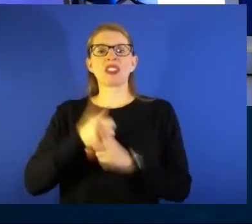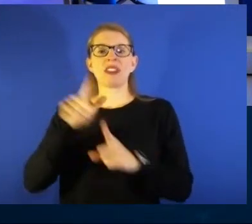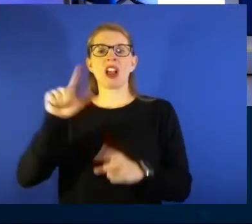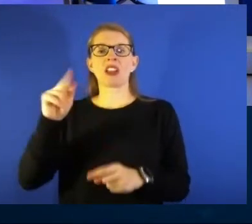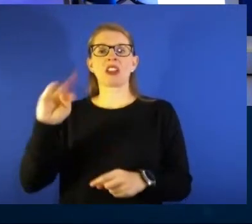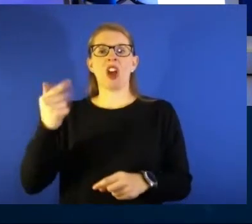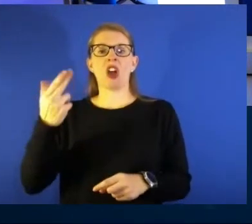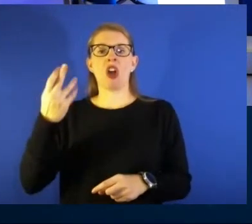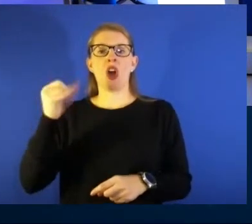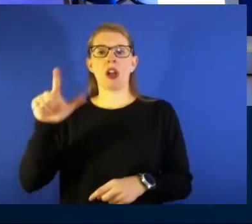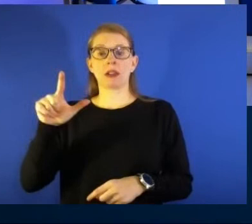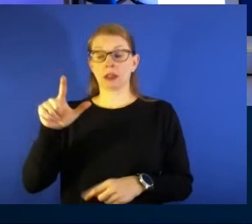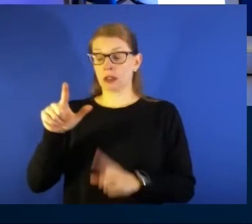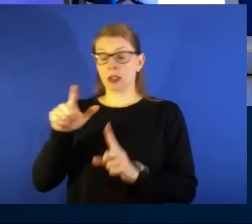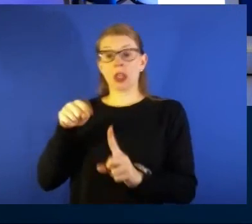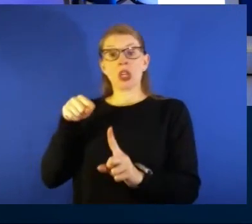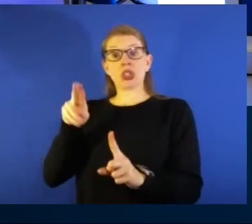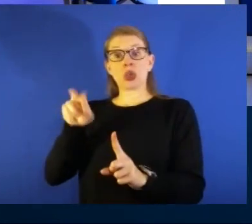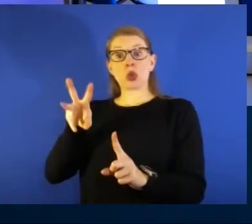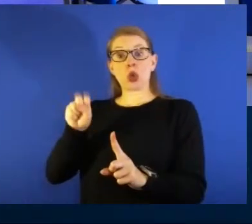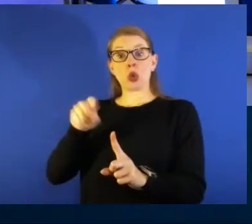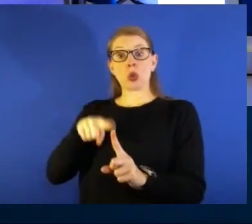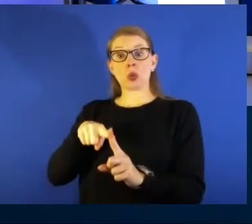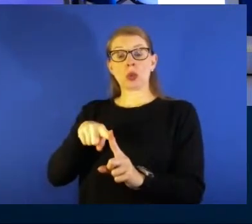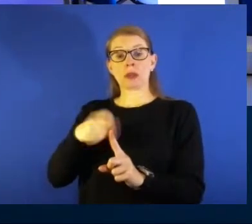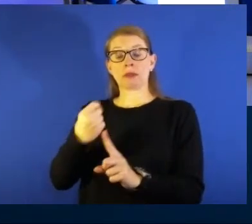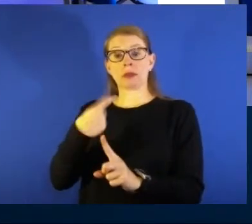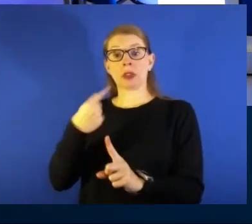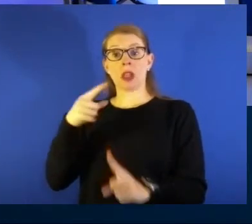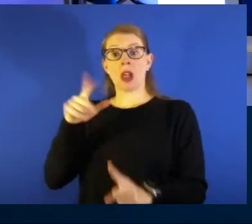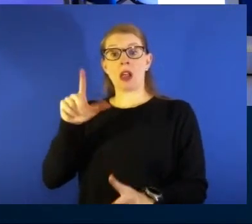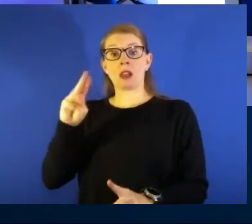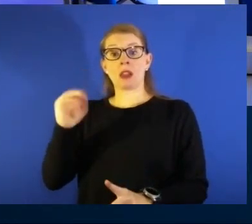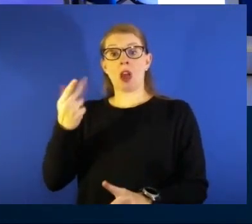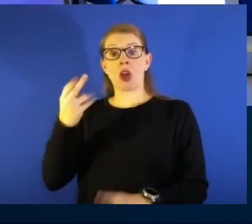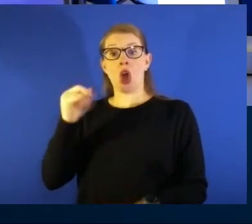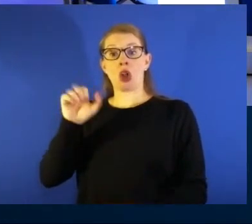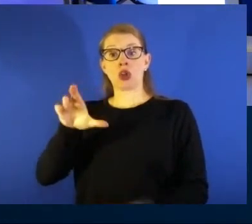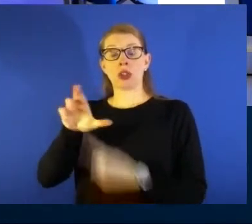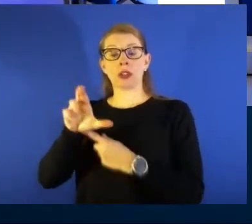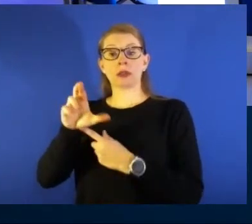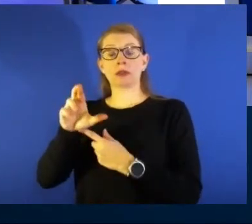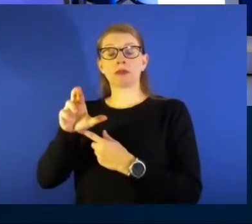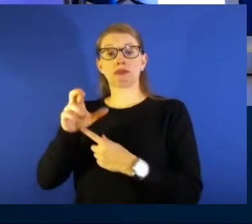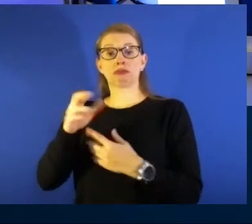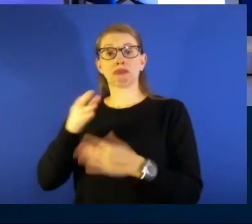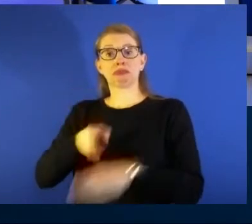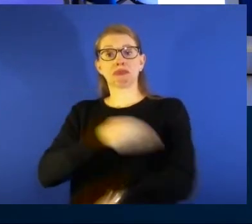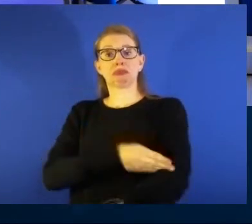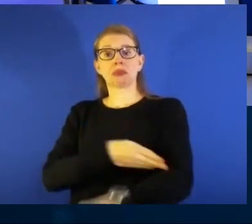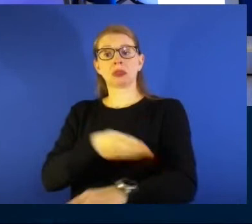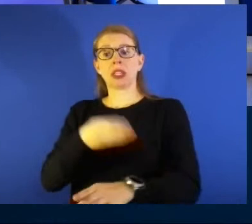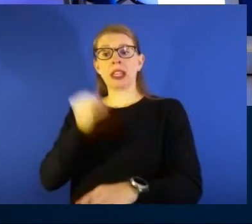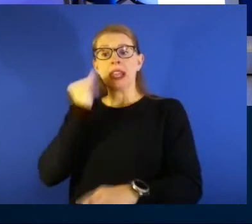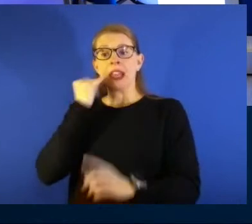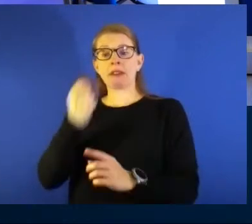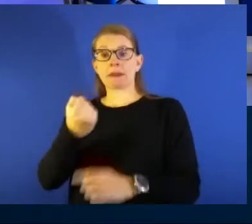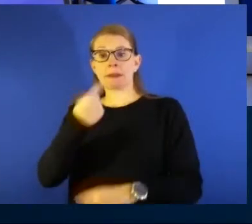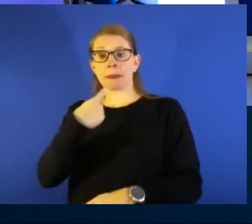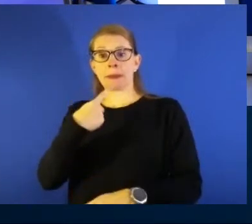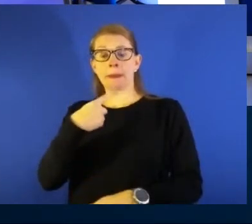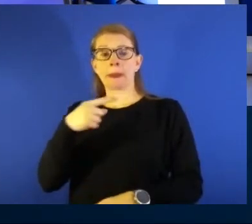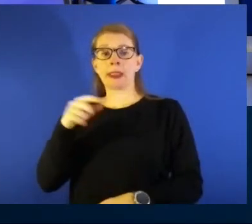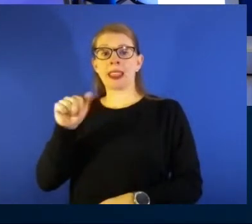have seen improvements from taking antidepressants. So, Dr. Hawkinson, I want to ask you about that in a second. But I want to ask our guests, just why do you think it's